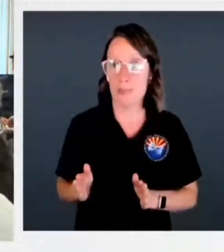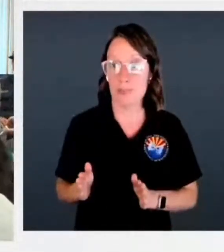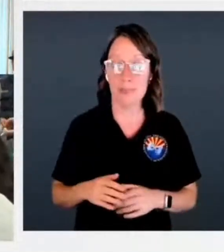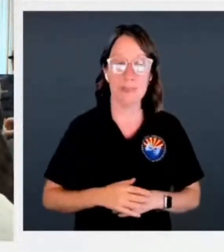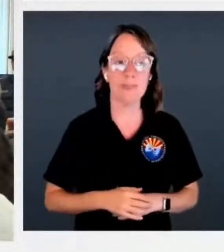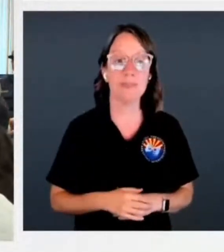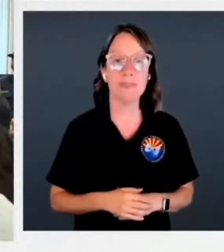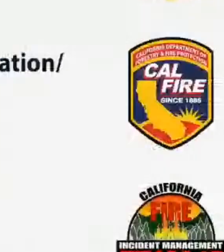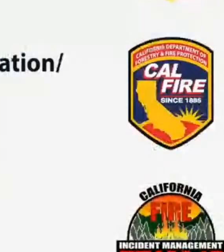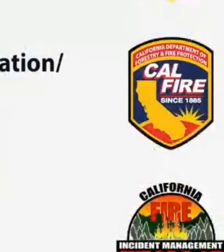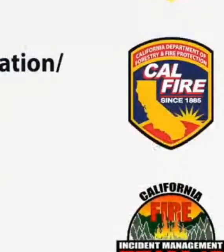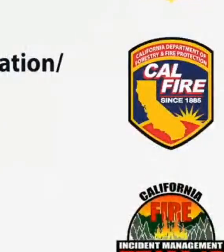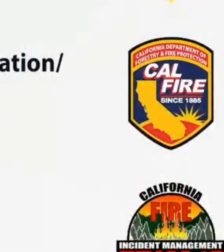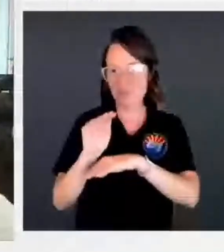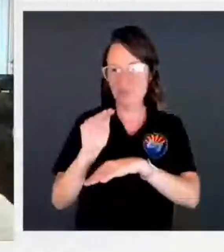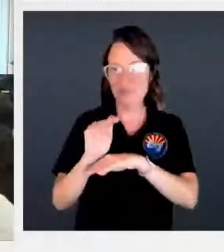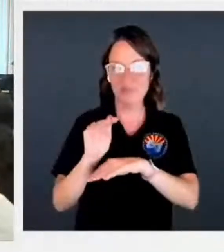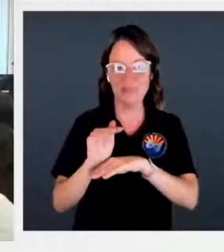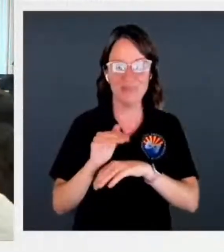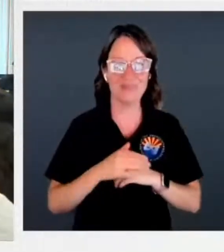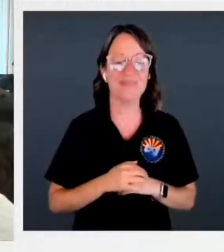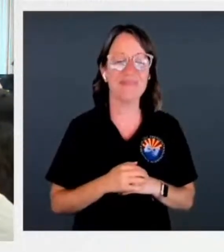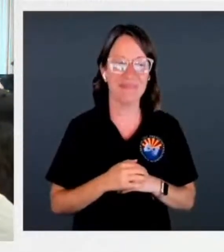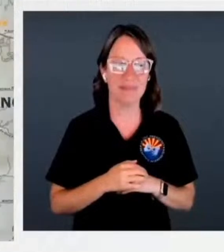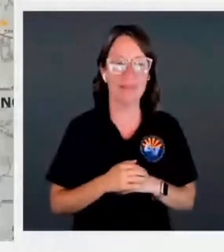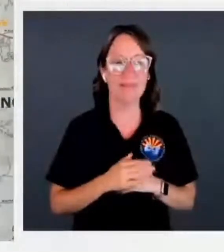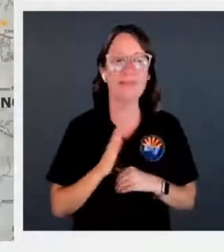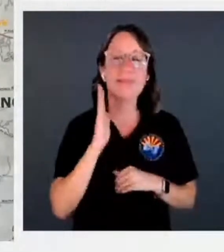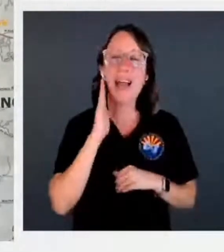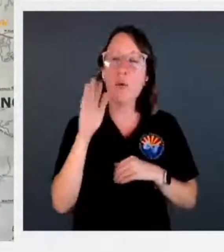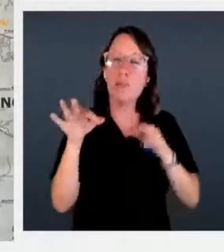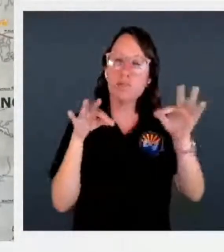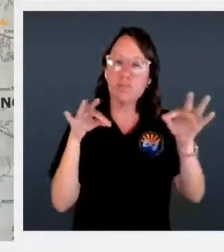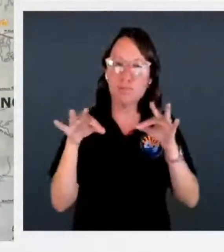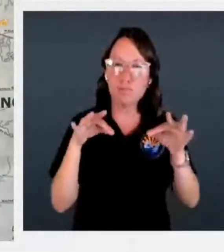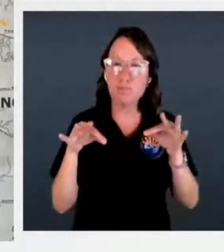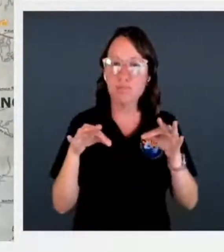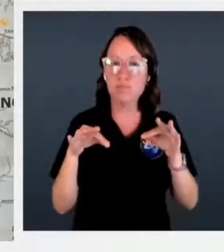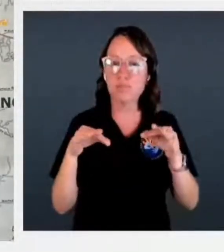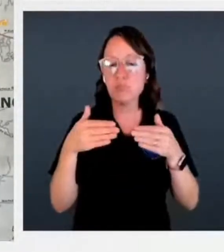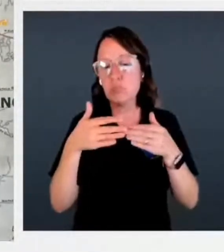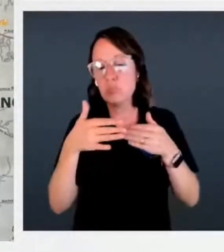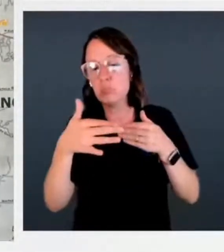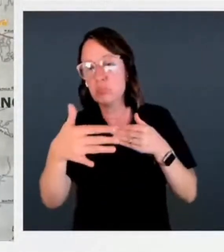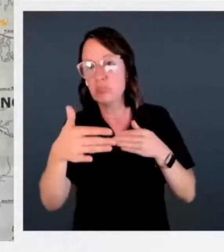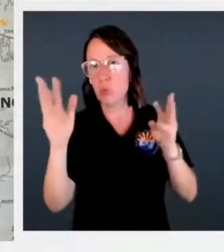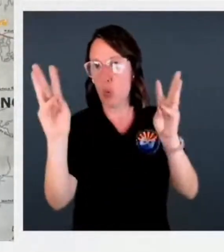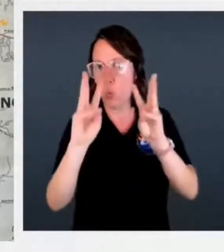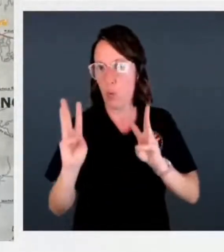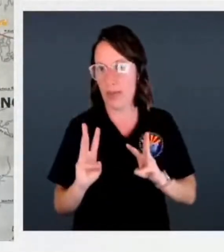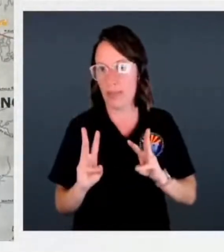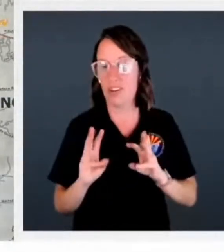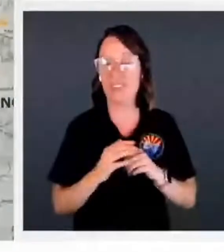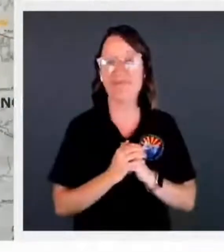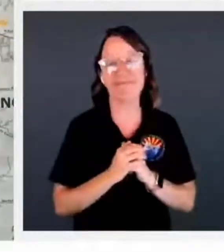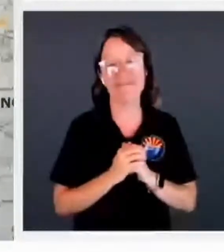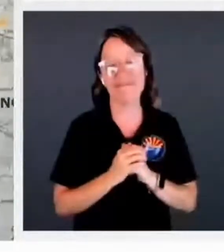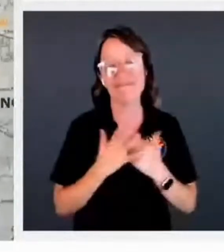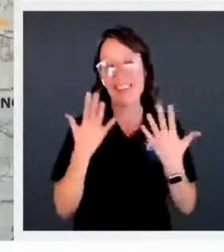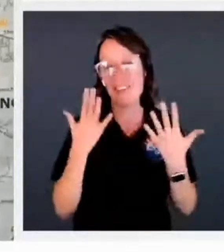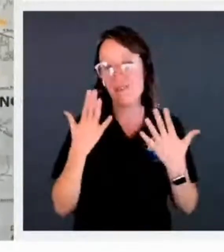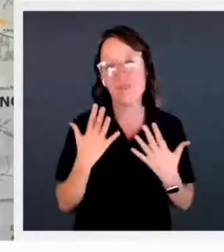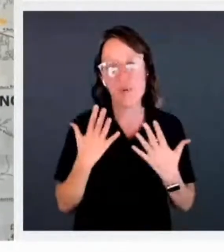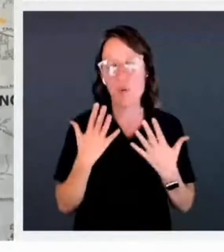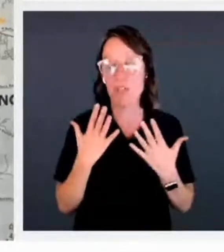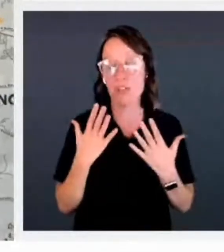Good evening. My name is Julia Ruthford, and I'm going to be giving an update on the upcoming weather pattern. And unfortunately, it has continued to